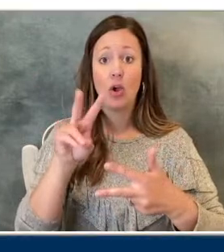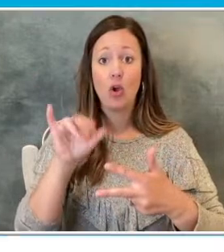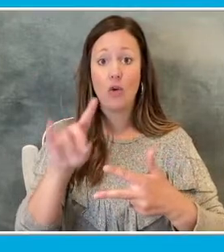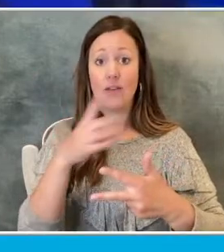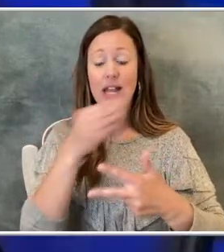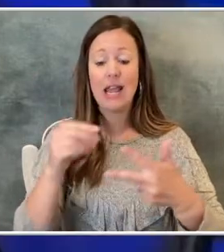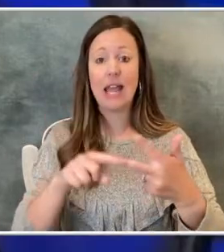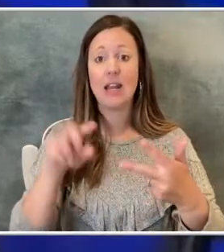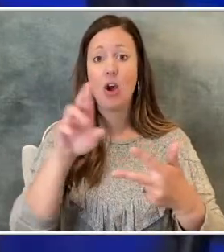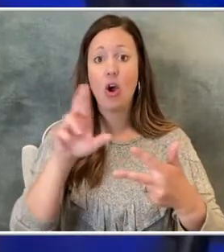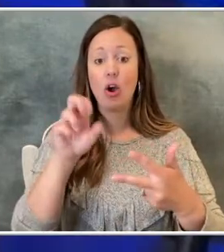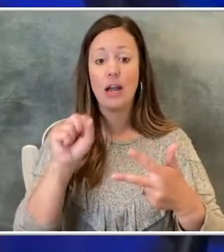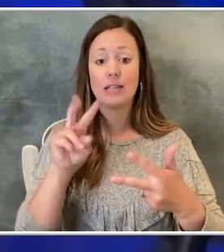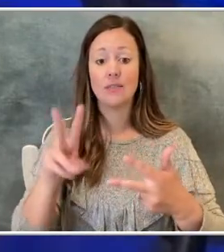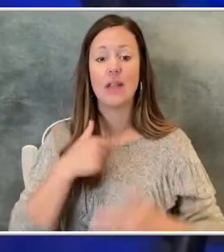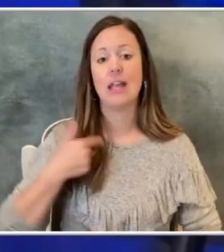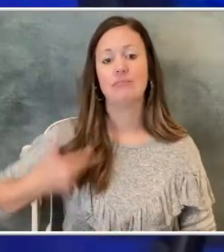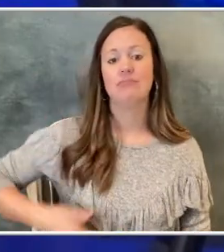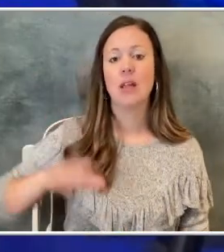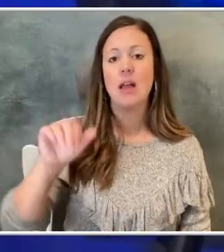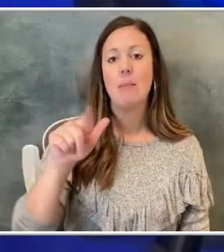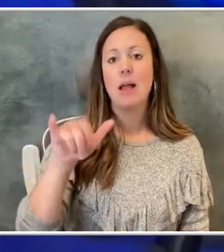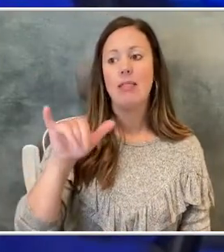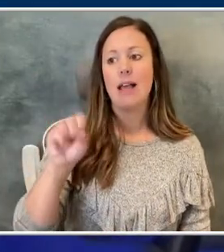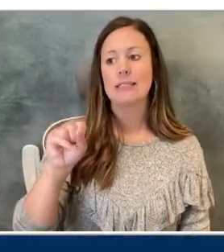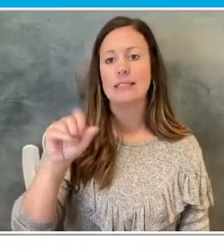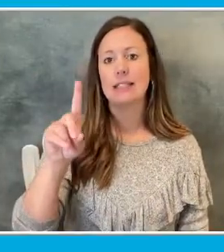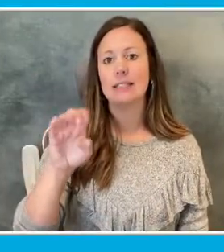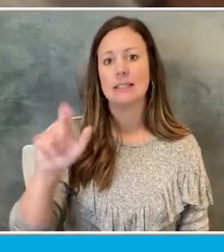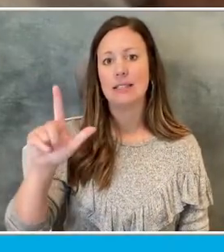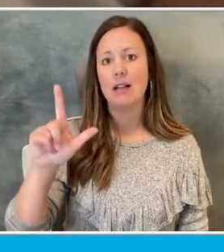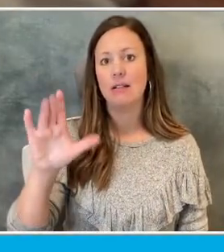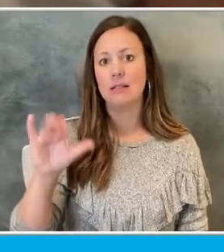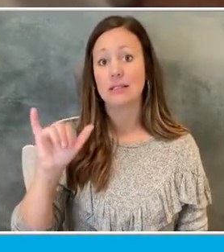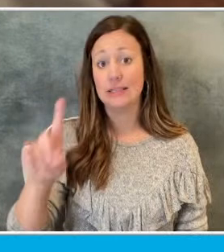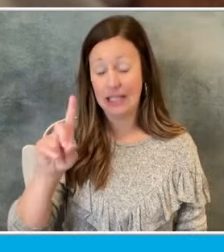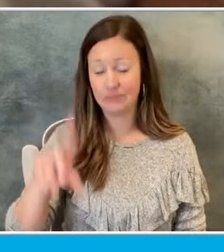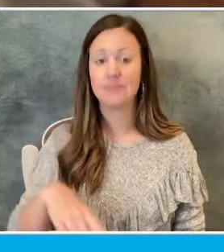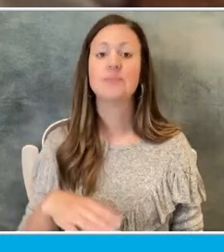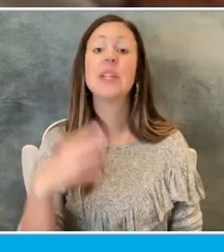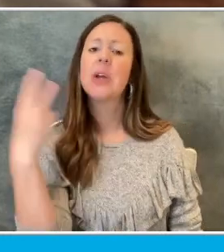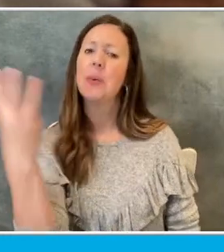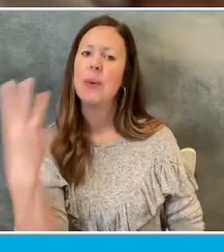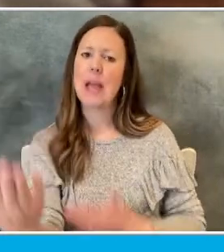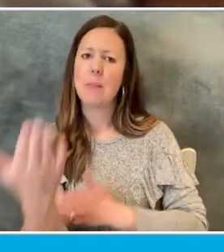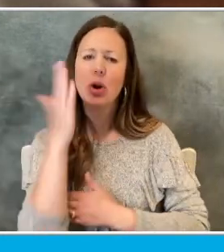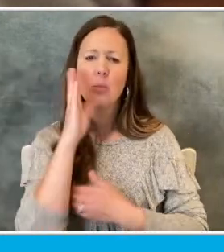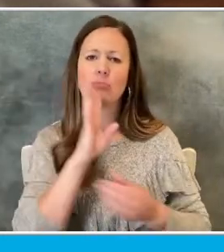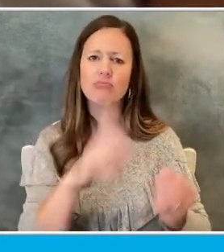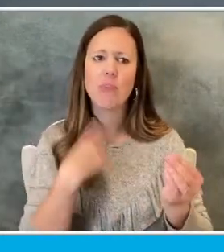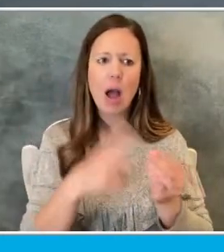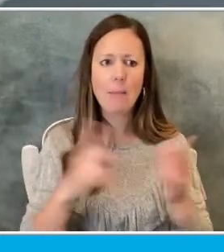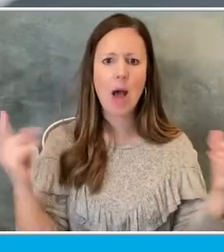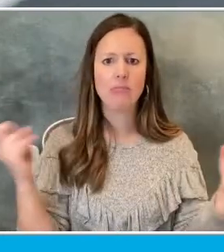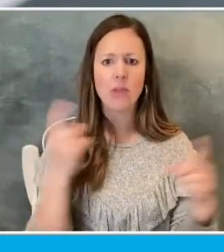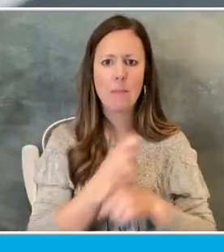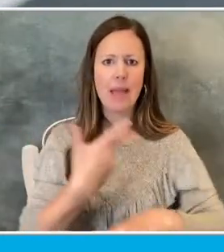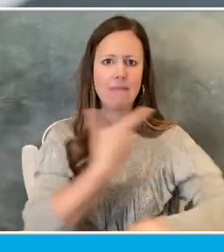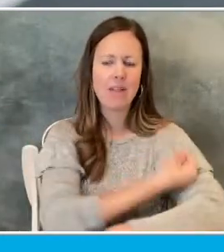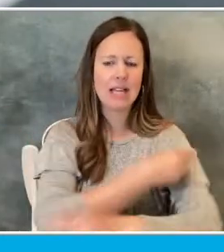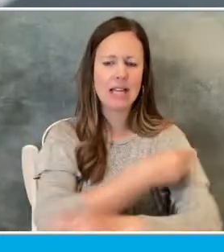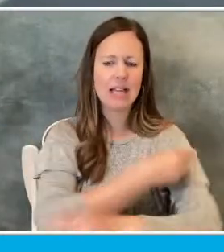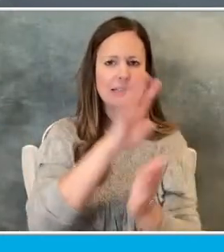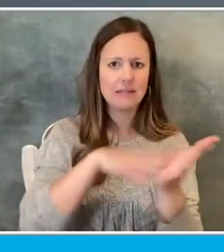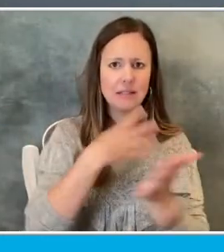RSV. I'm Alexis Del Cid. On the next Open Mics with Dr. Stites, we walk you through the complicated vaccine schedule with